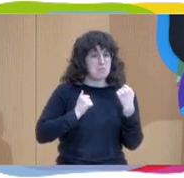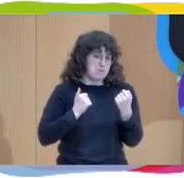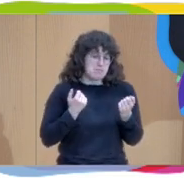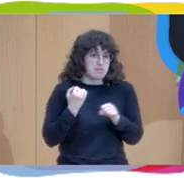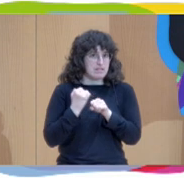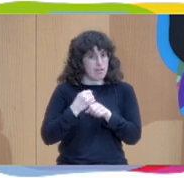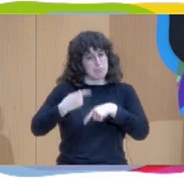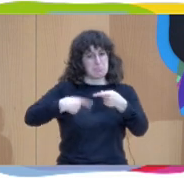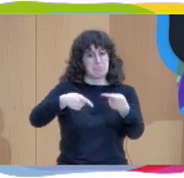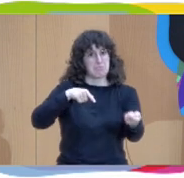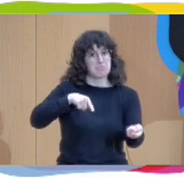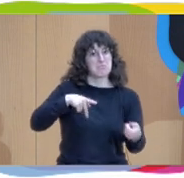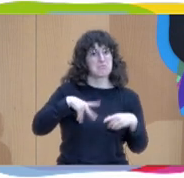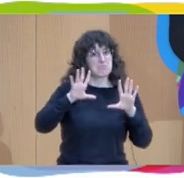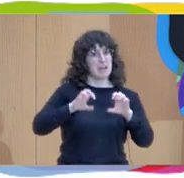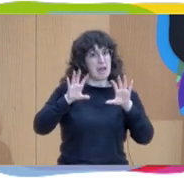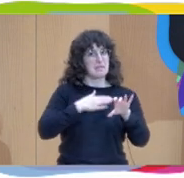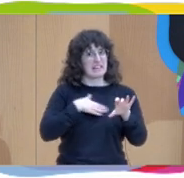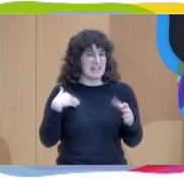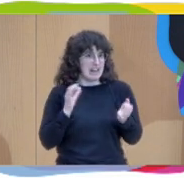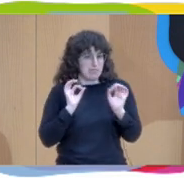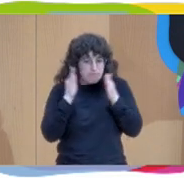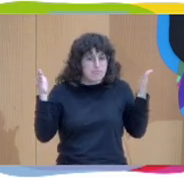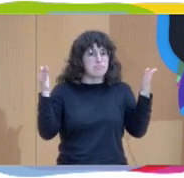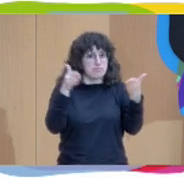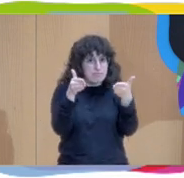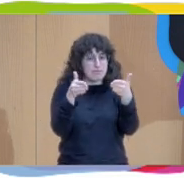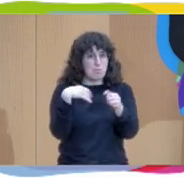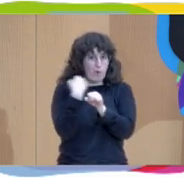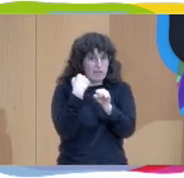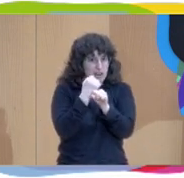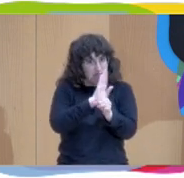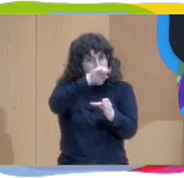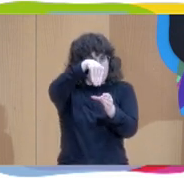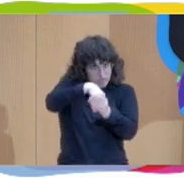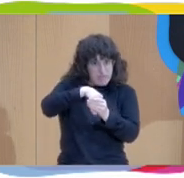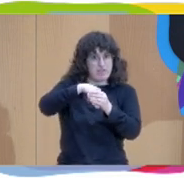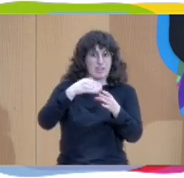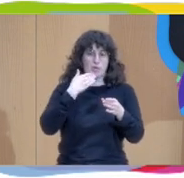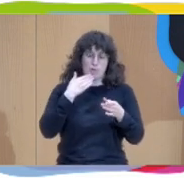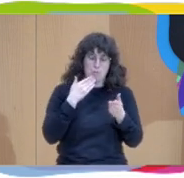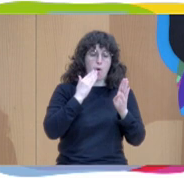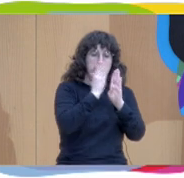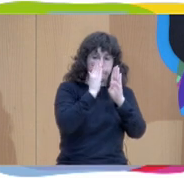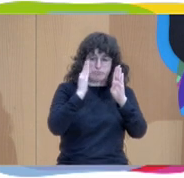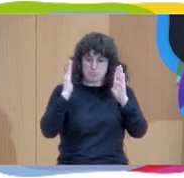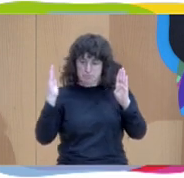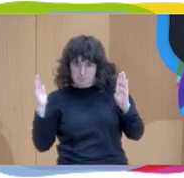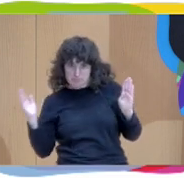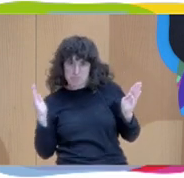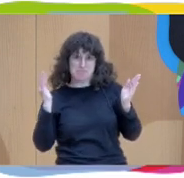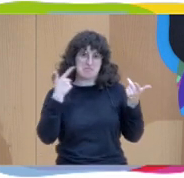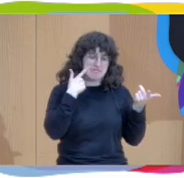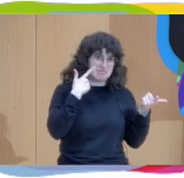in their work in a more people oriented way. And they also pointed out that they wanted to learn how to listen.